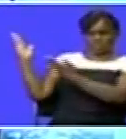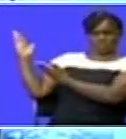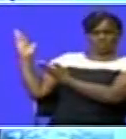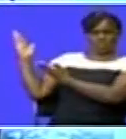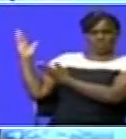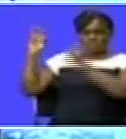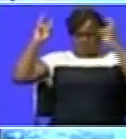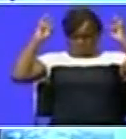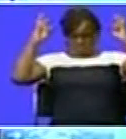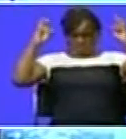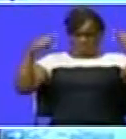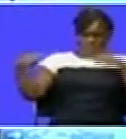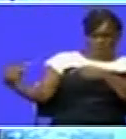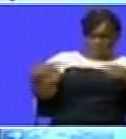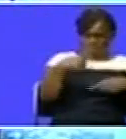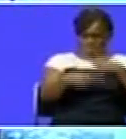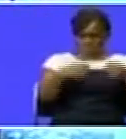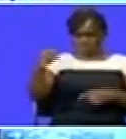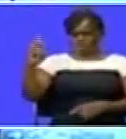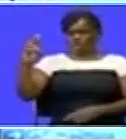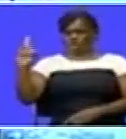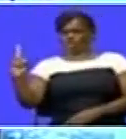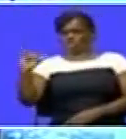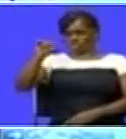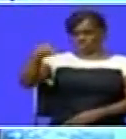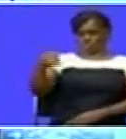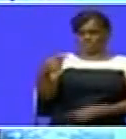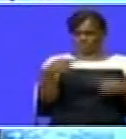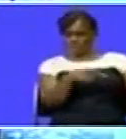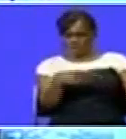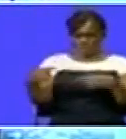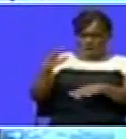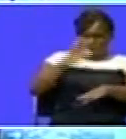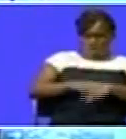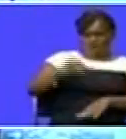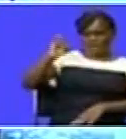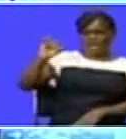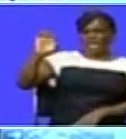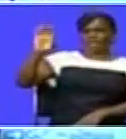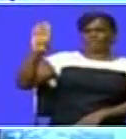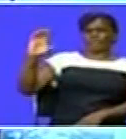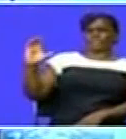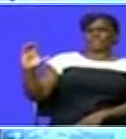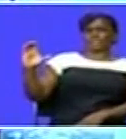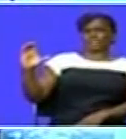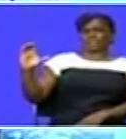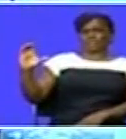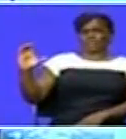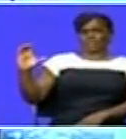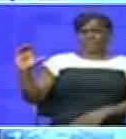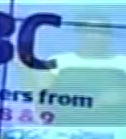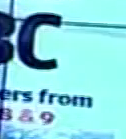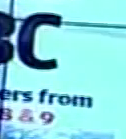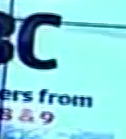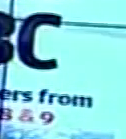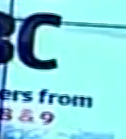headline, the showdown continues. Cord and Jubilee wrestle over the Independent Electoral and Boundaries Commission. And a quote here by